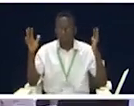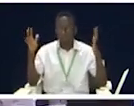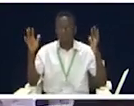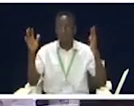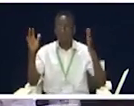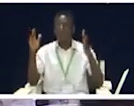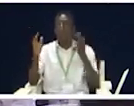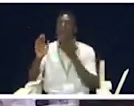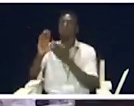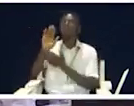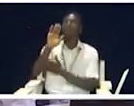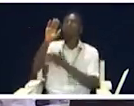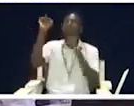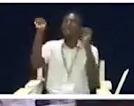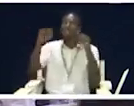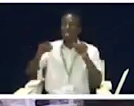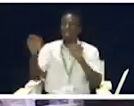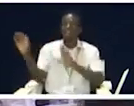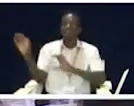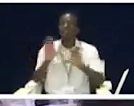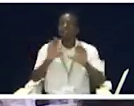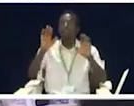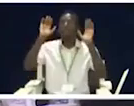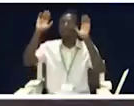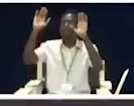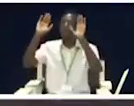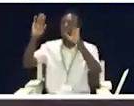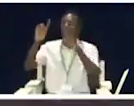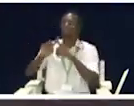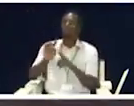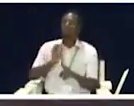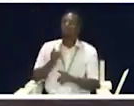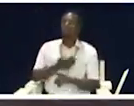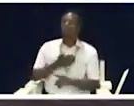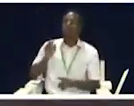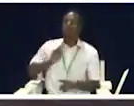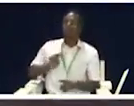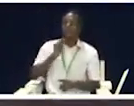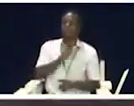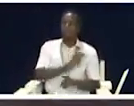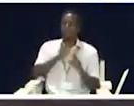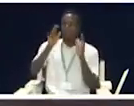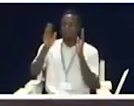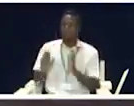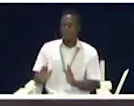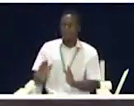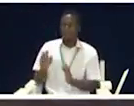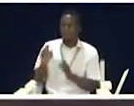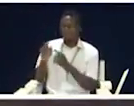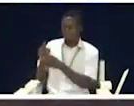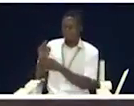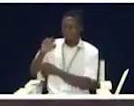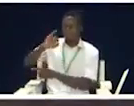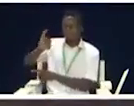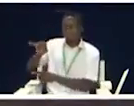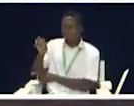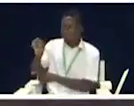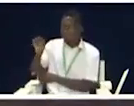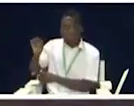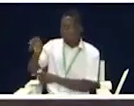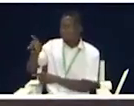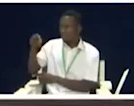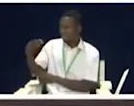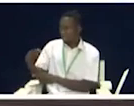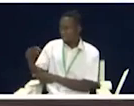God can do wonders to our mental faculty. And so he made Joseph, who was in prison for